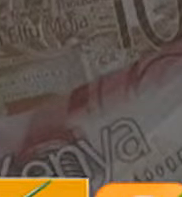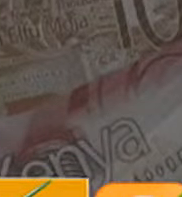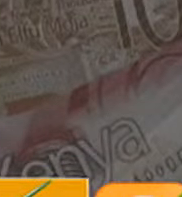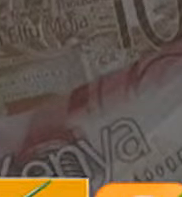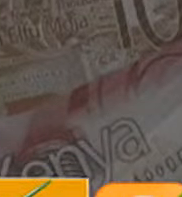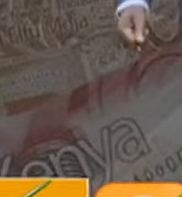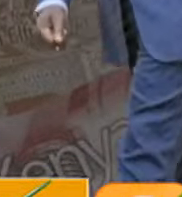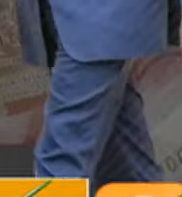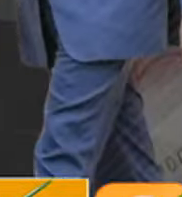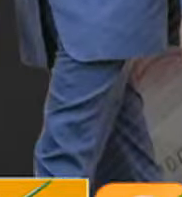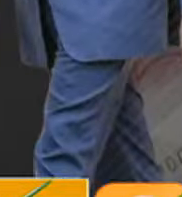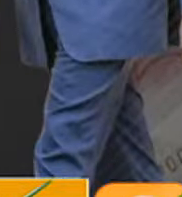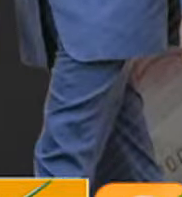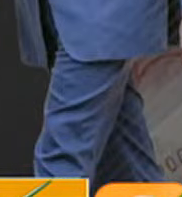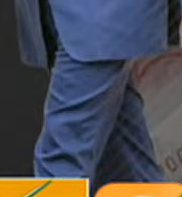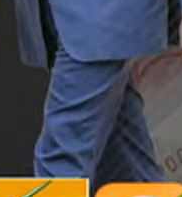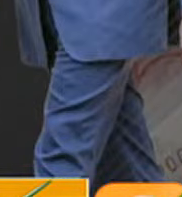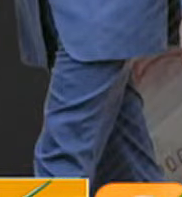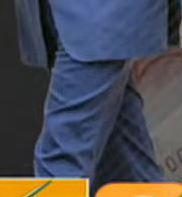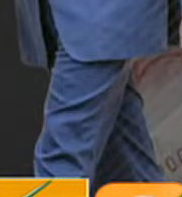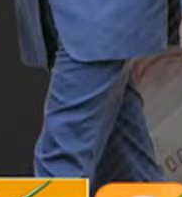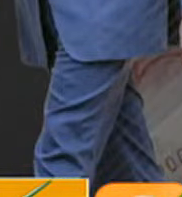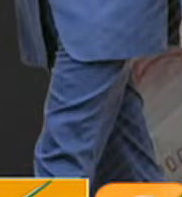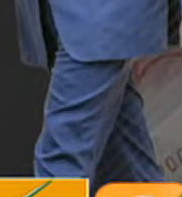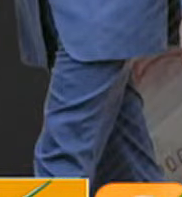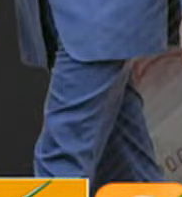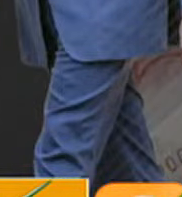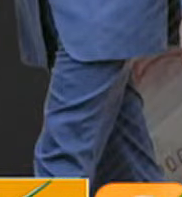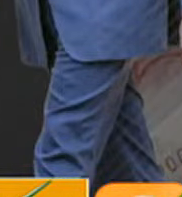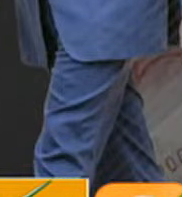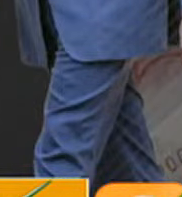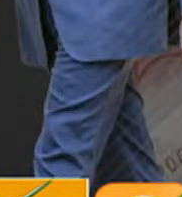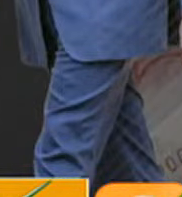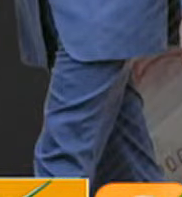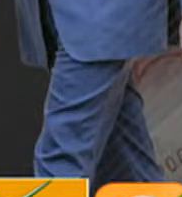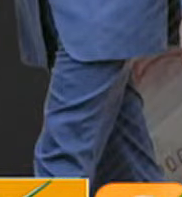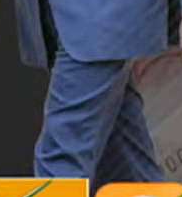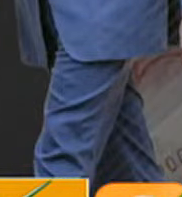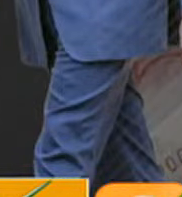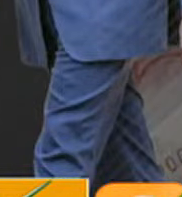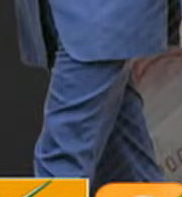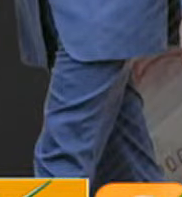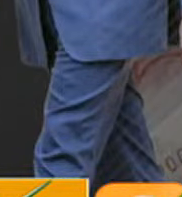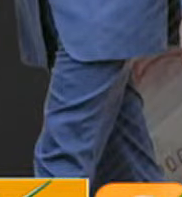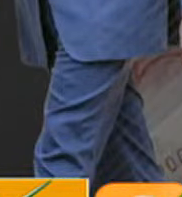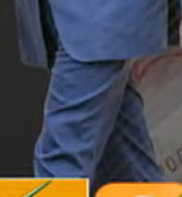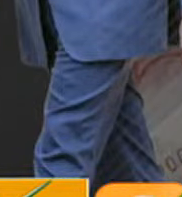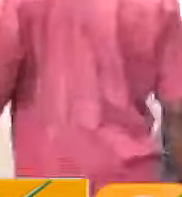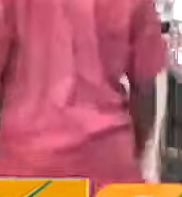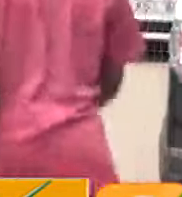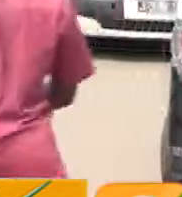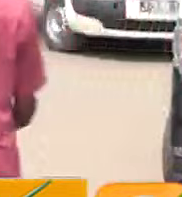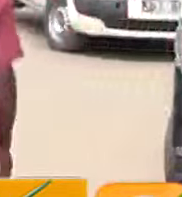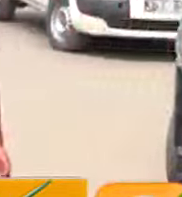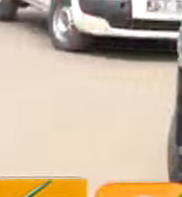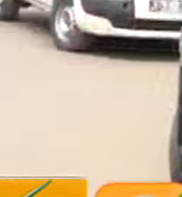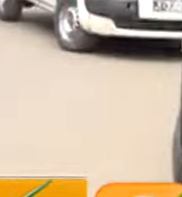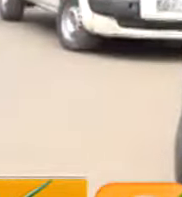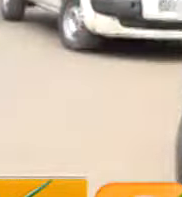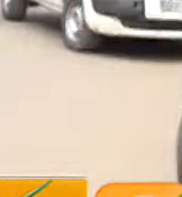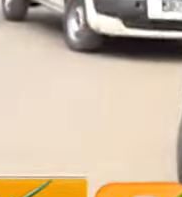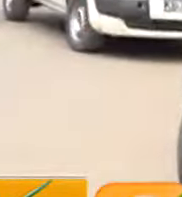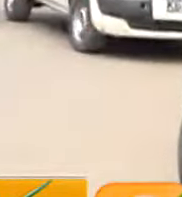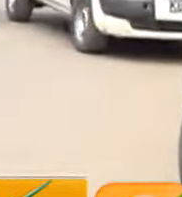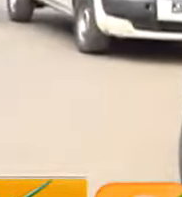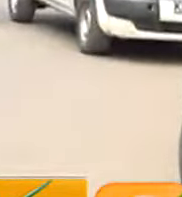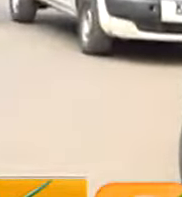gas, which have dropped by 10.1% in the same period of time. Economists say that while the government of the day has blown hot and